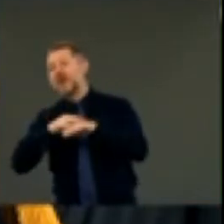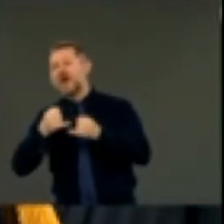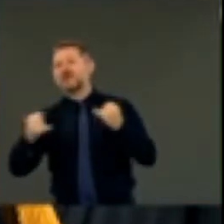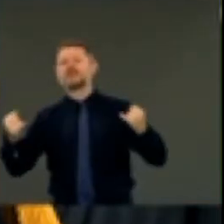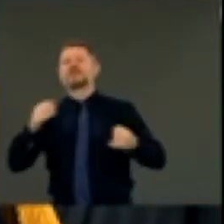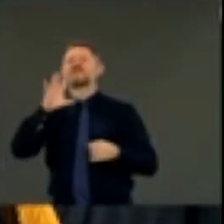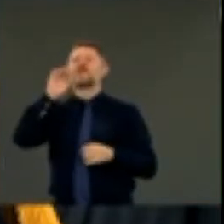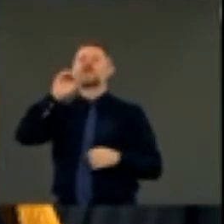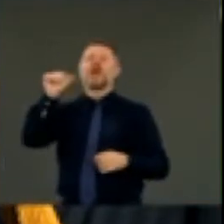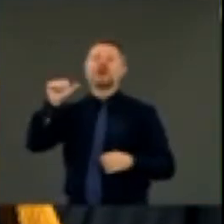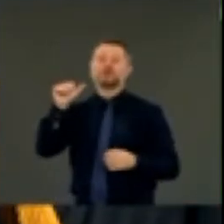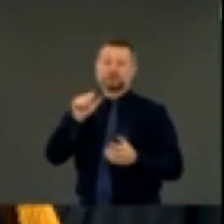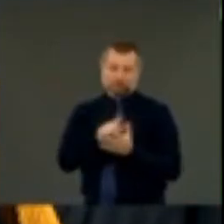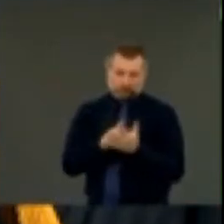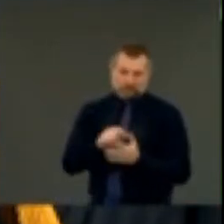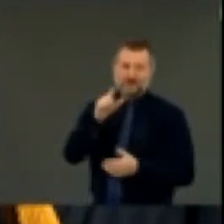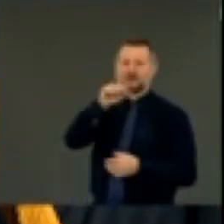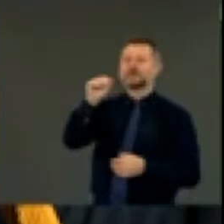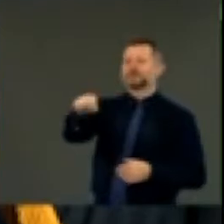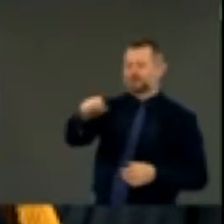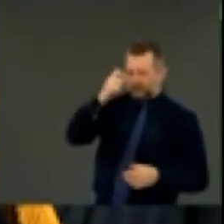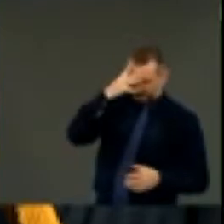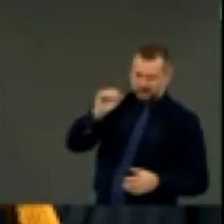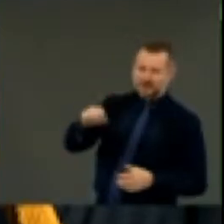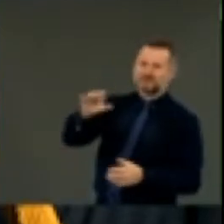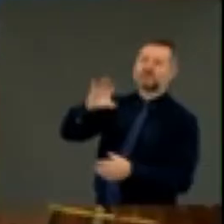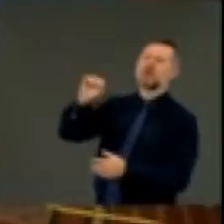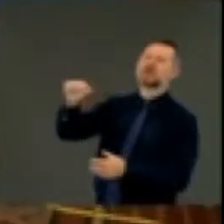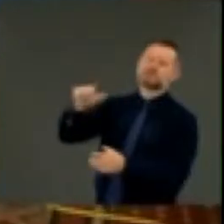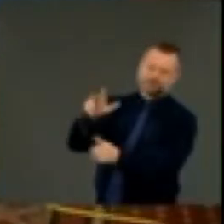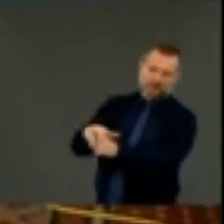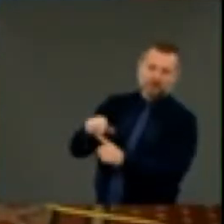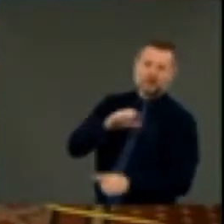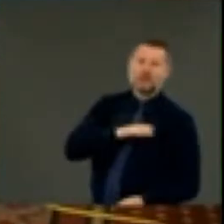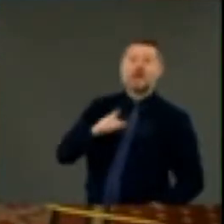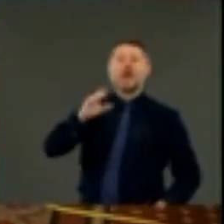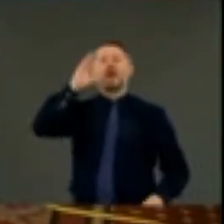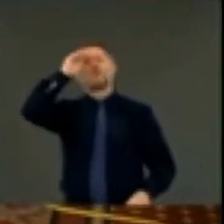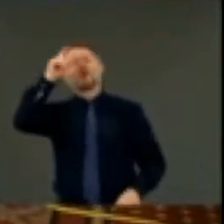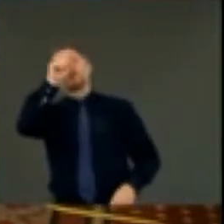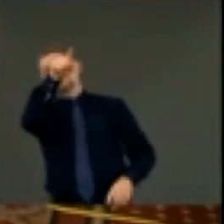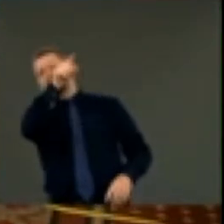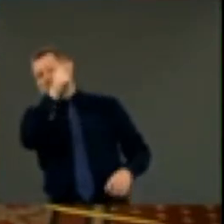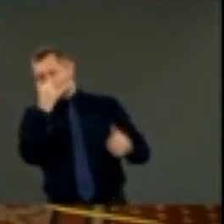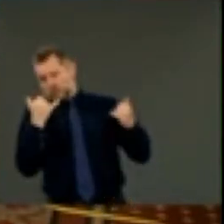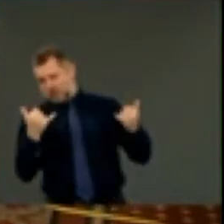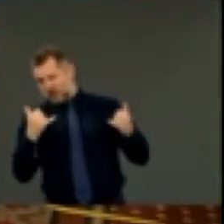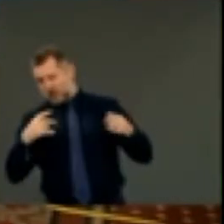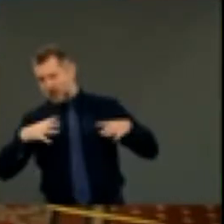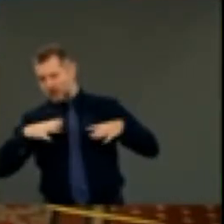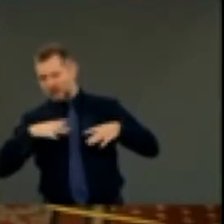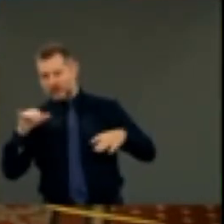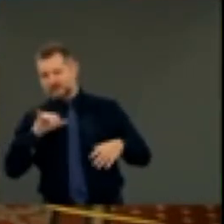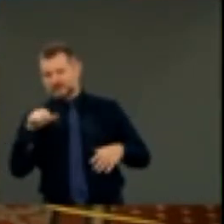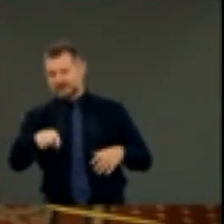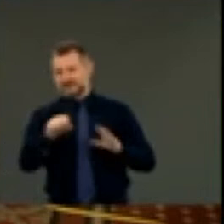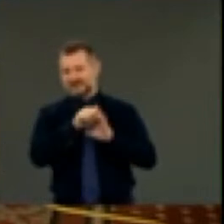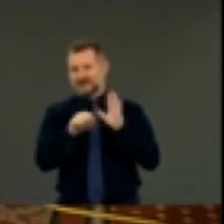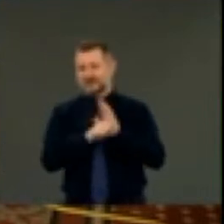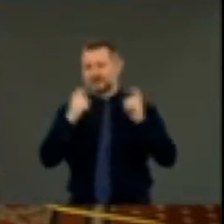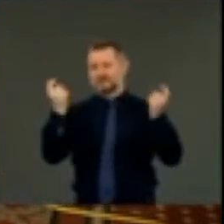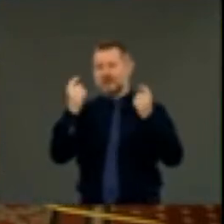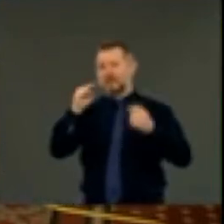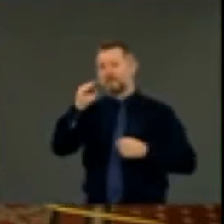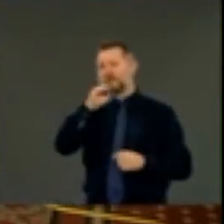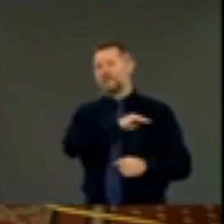process. 50A applies to the state police. When you look at the existing holidays that the state celebrates, like MLK Day, which is also about civil rights, why did